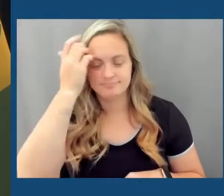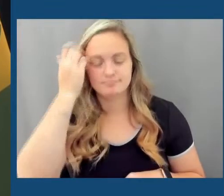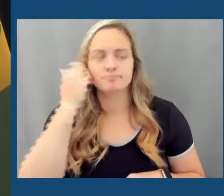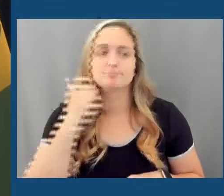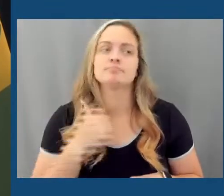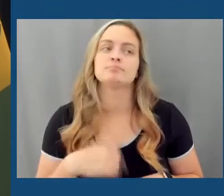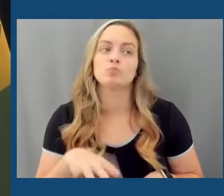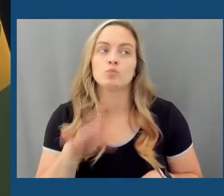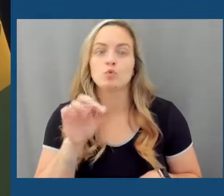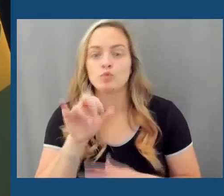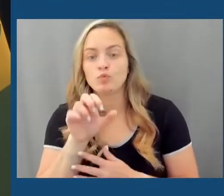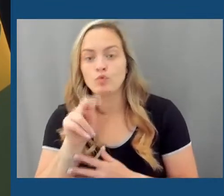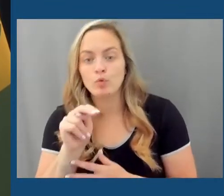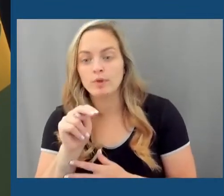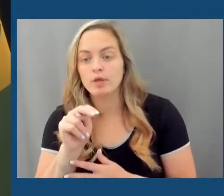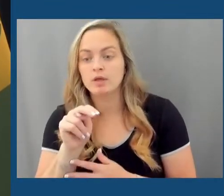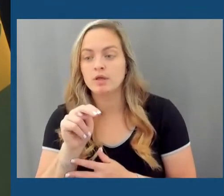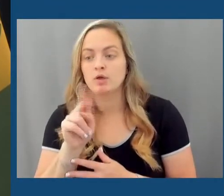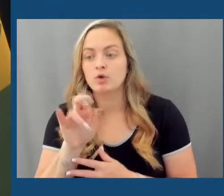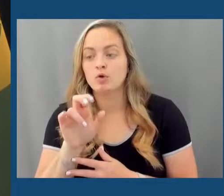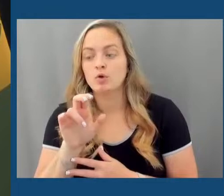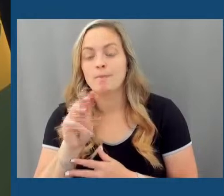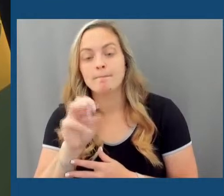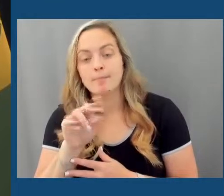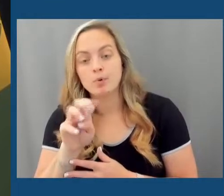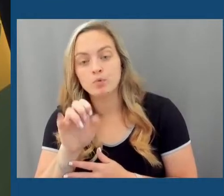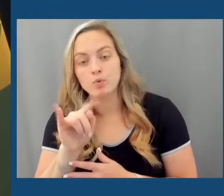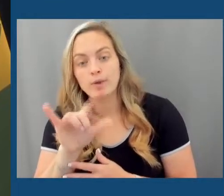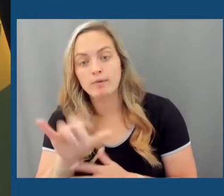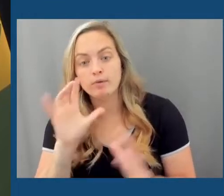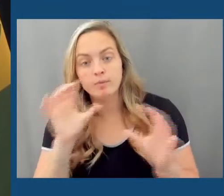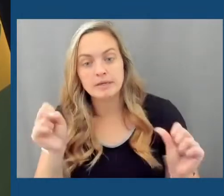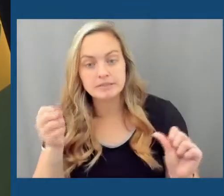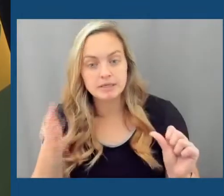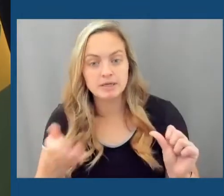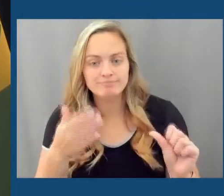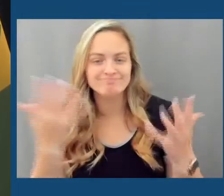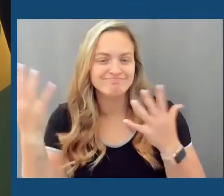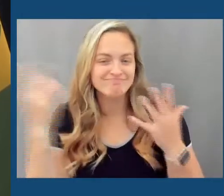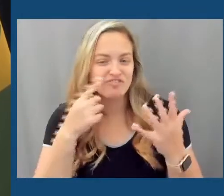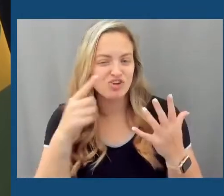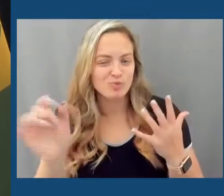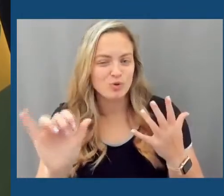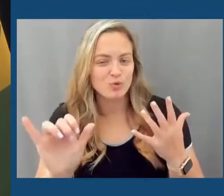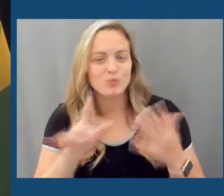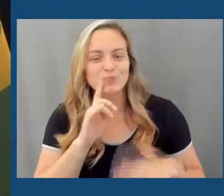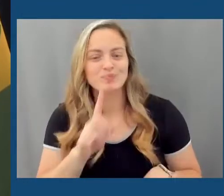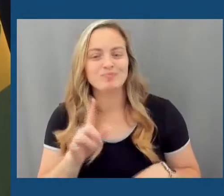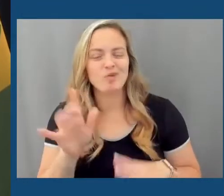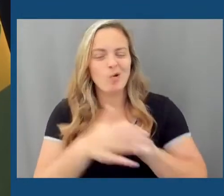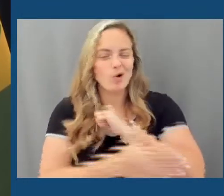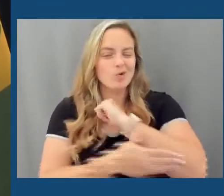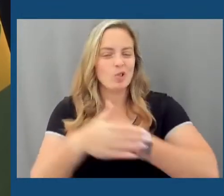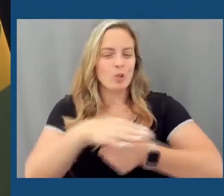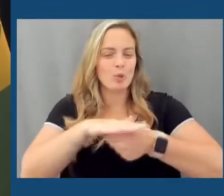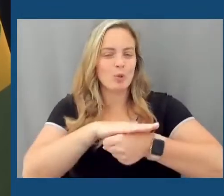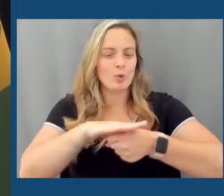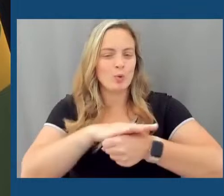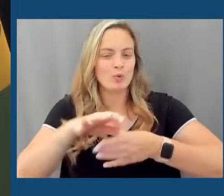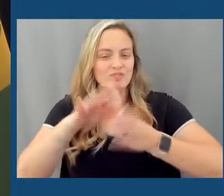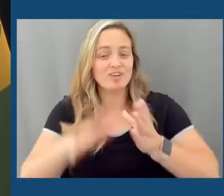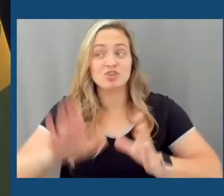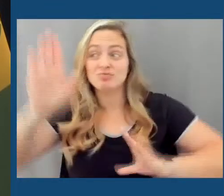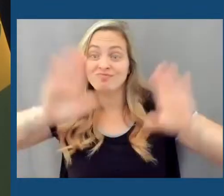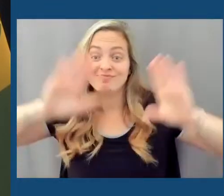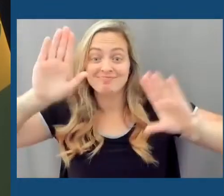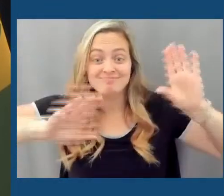Yaversha Roman, the Monroe County Legislature President. Give a round of applause as well there. We got to thank all of our county legislators. All the county legislators, please raise your hand. I